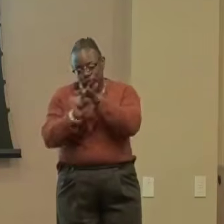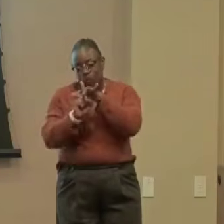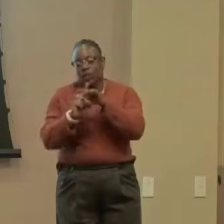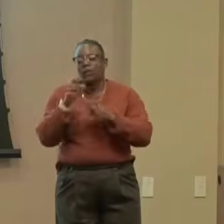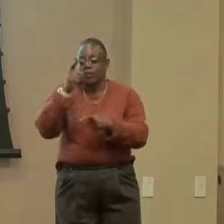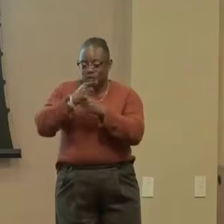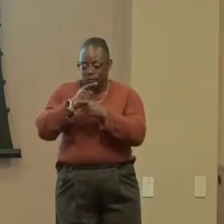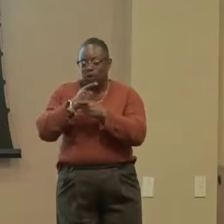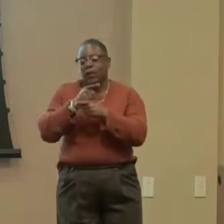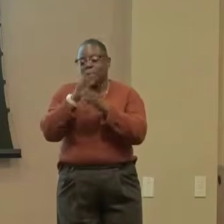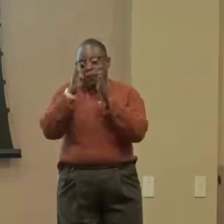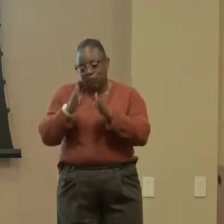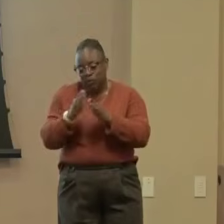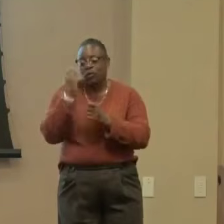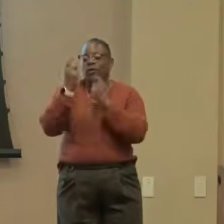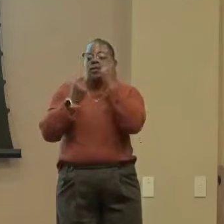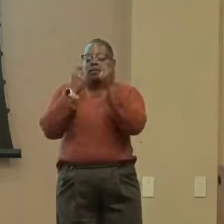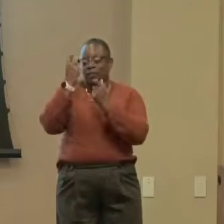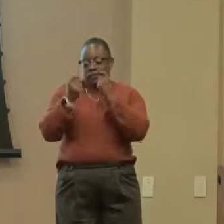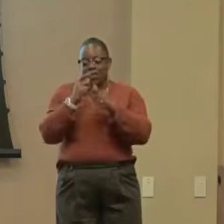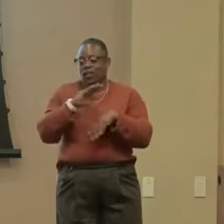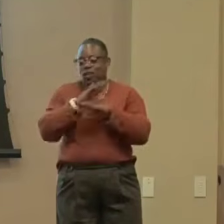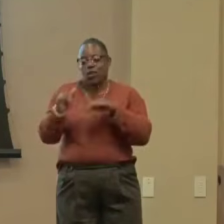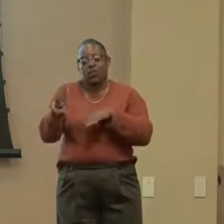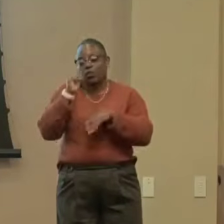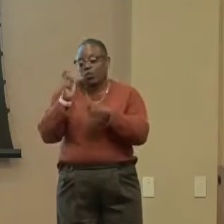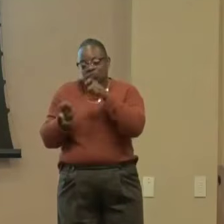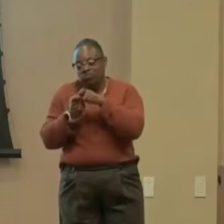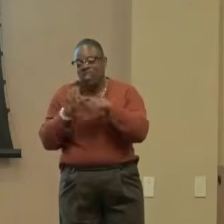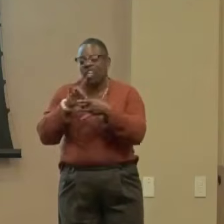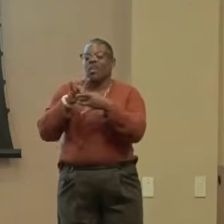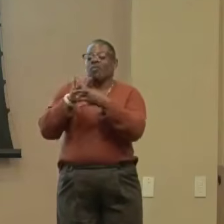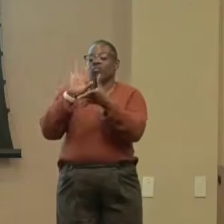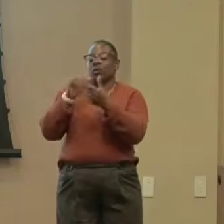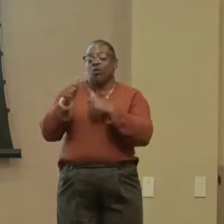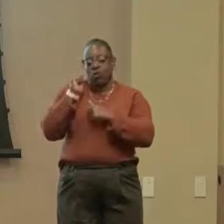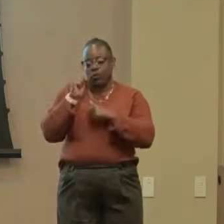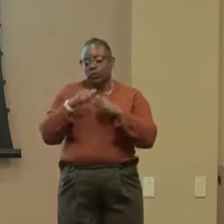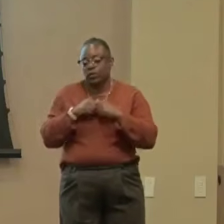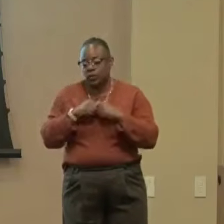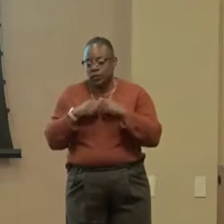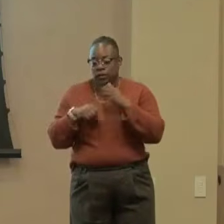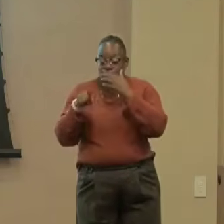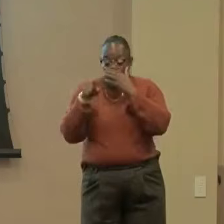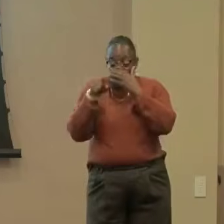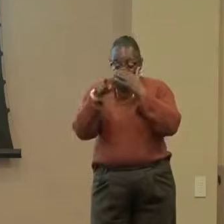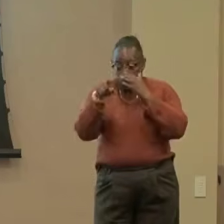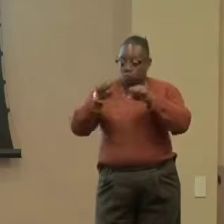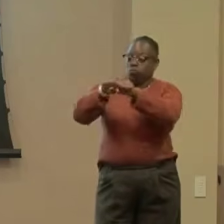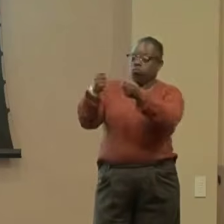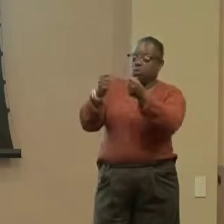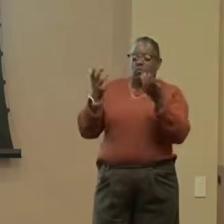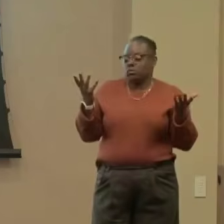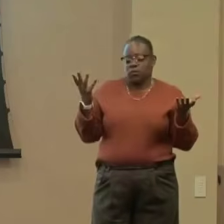will understand and not use that against you as well. Because you are not a package that is broken